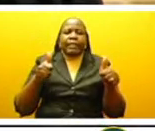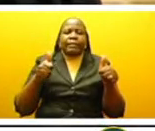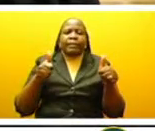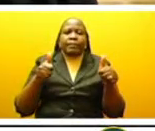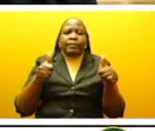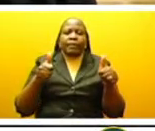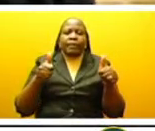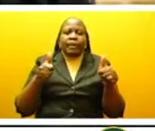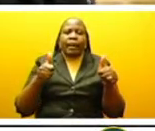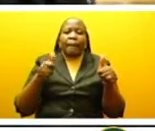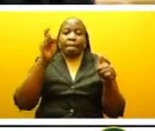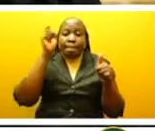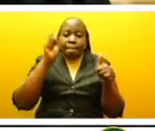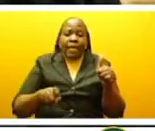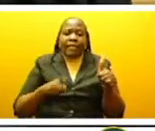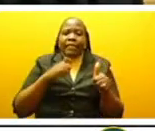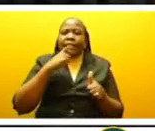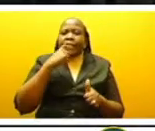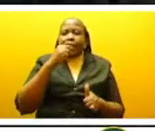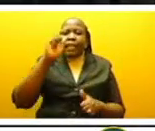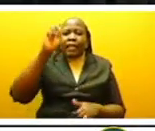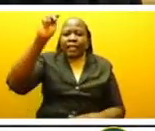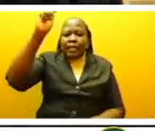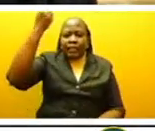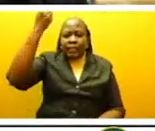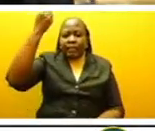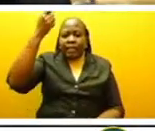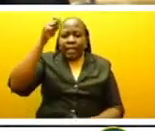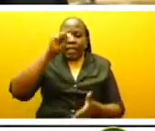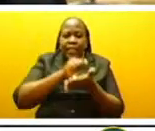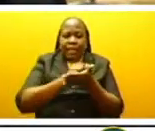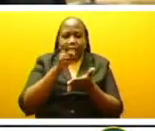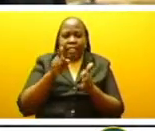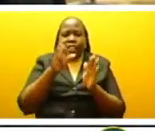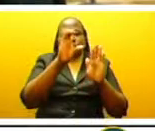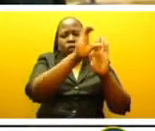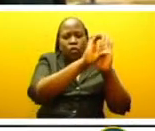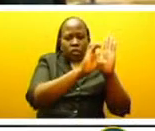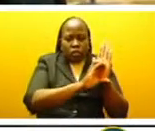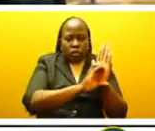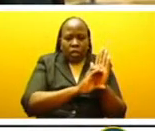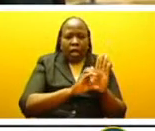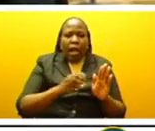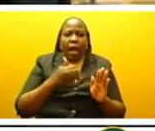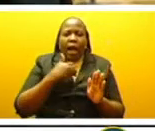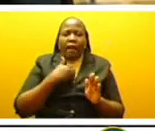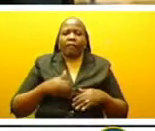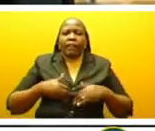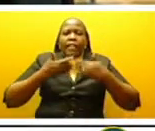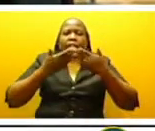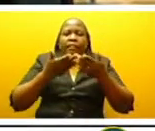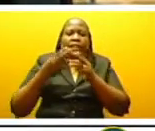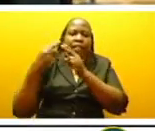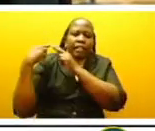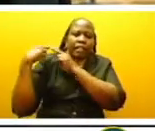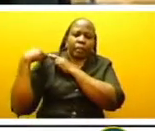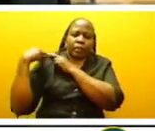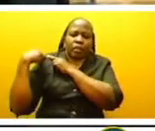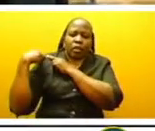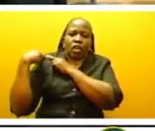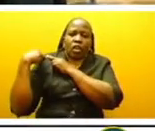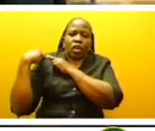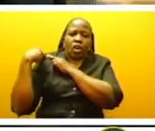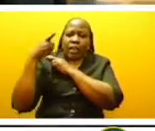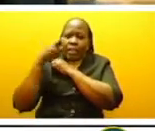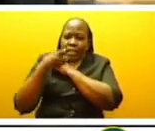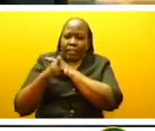to tell Kenyans that the Constitution has rested these obligations upon this office